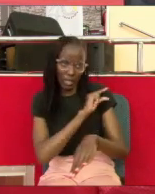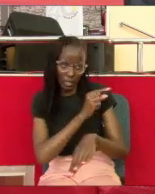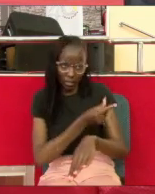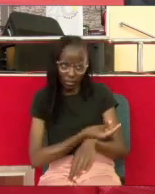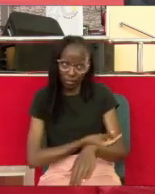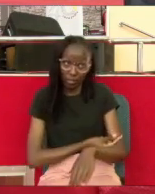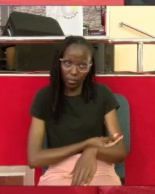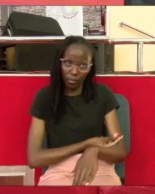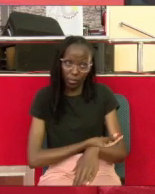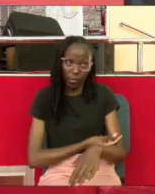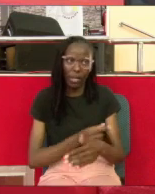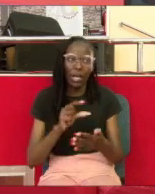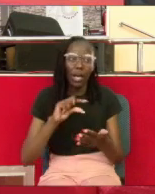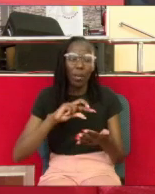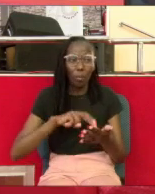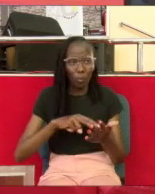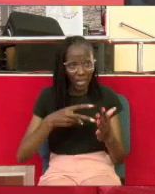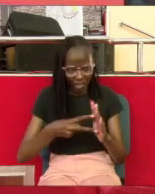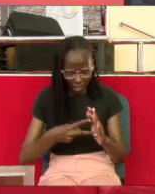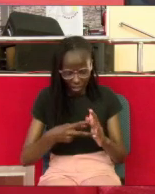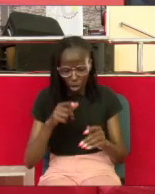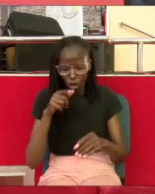It would mean being thankful